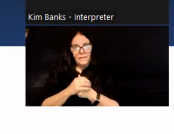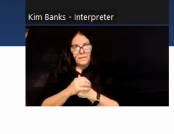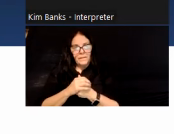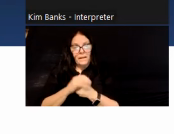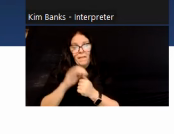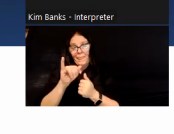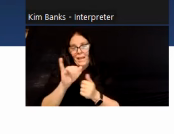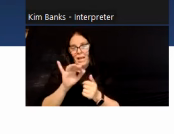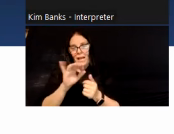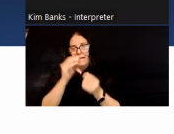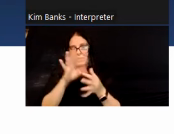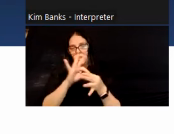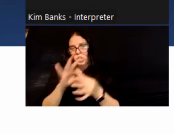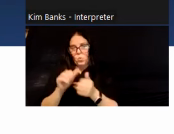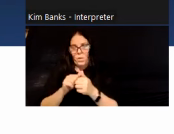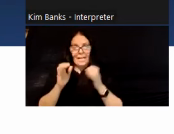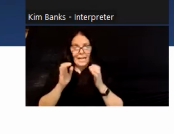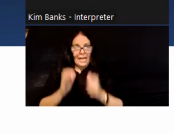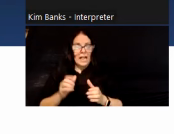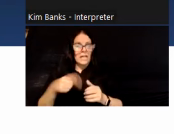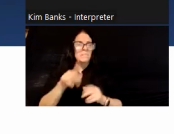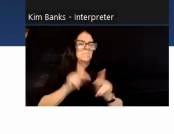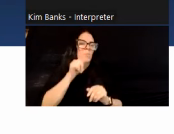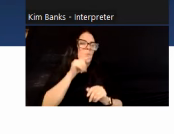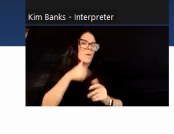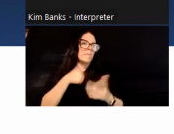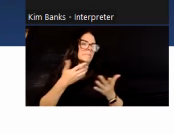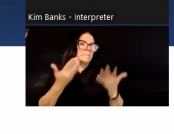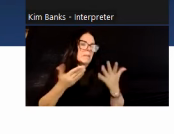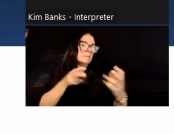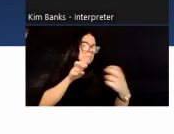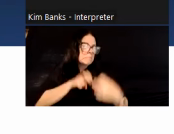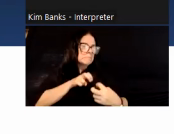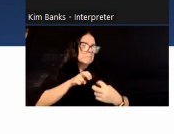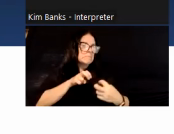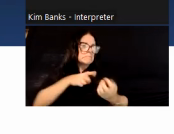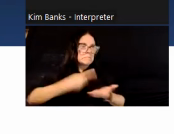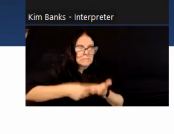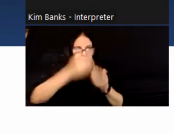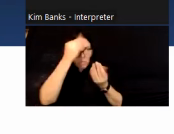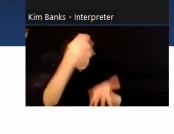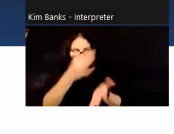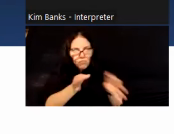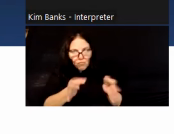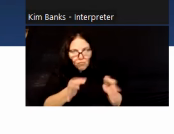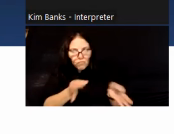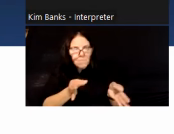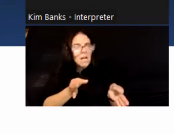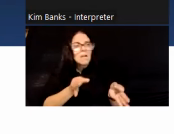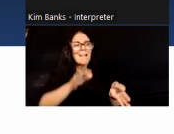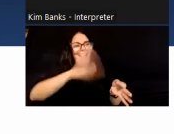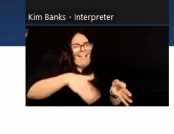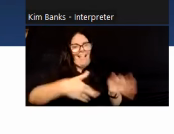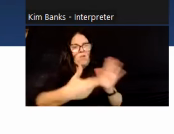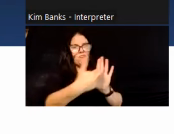clients, people who you have perhaps met with, done an information session for, that are not actually registering